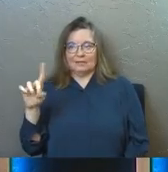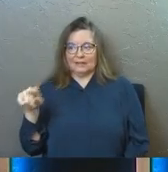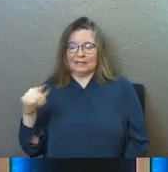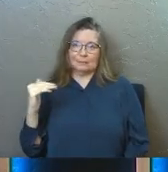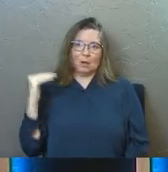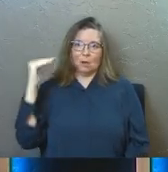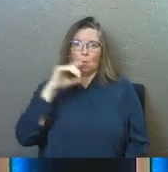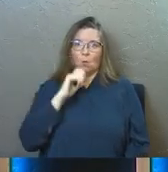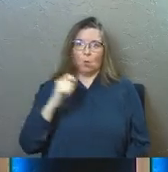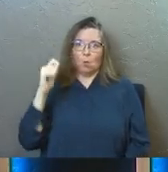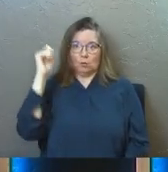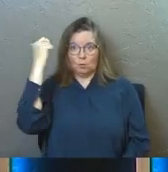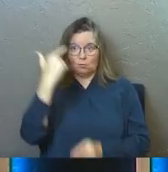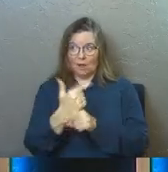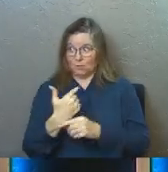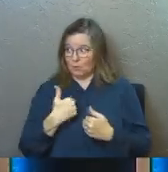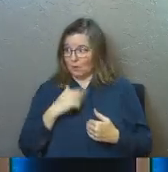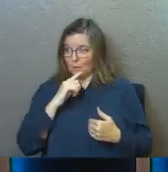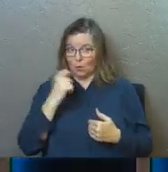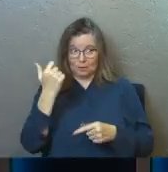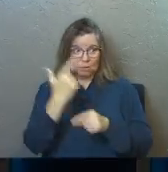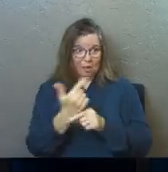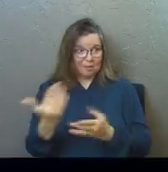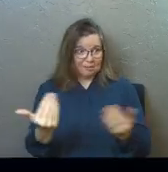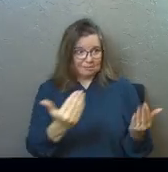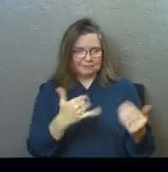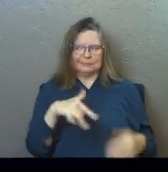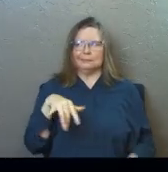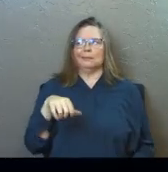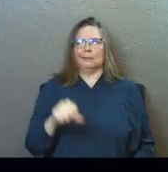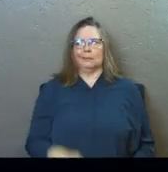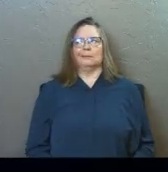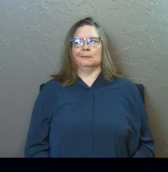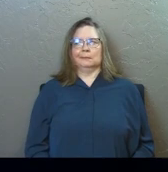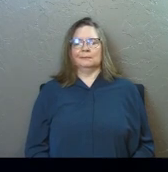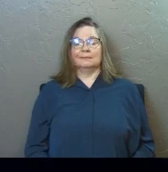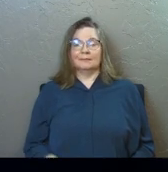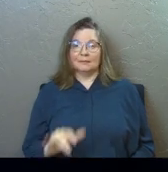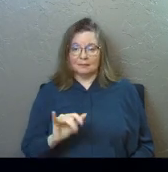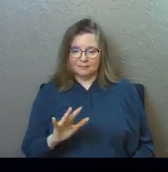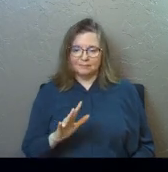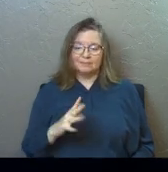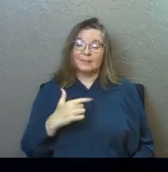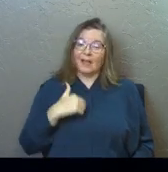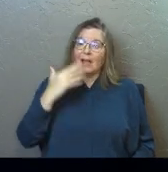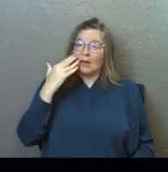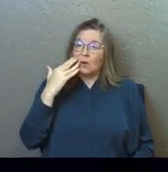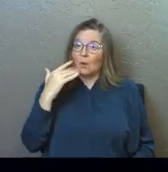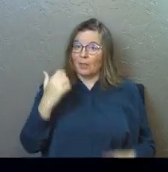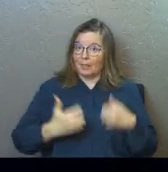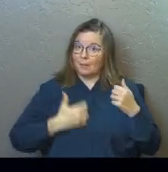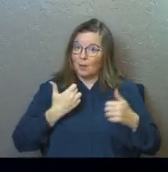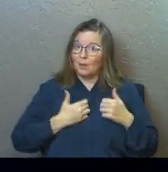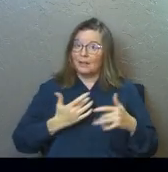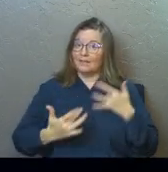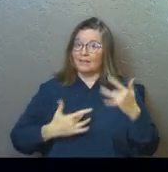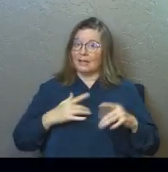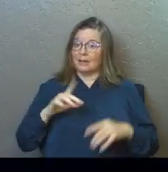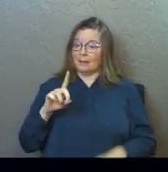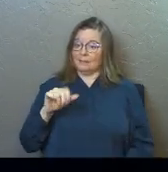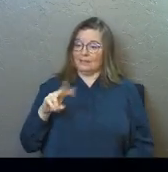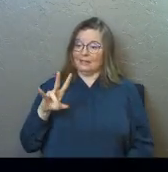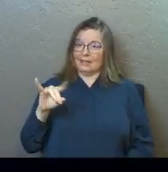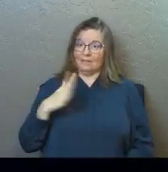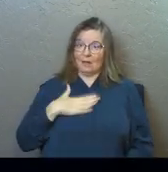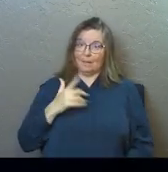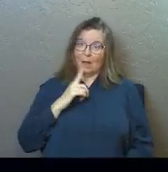big brother. Anybody here have a big brother? Come on, some of you guys are like, yeah. You know what I mean? It's like, I know the emotions, I know the feelings. Well, David is